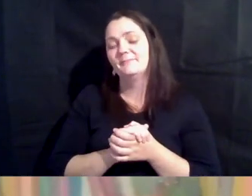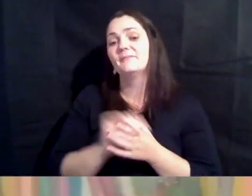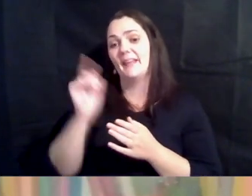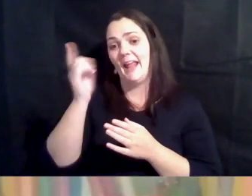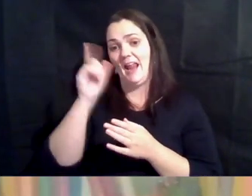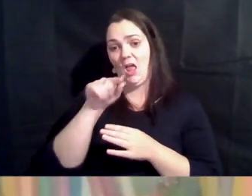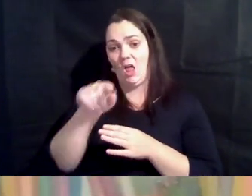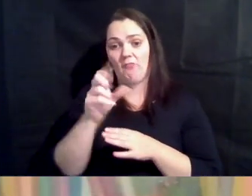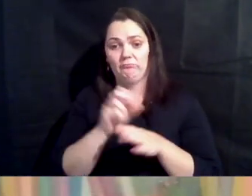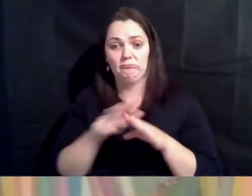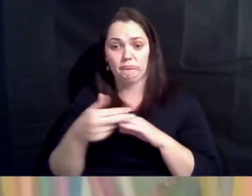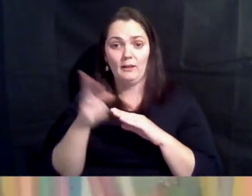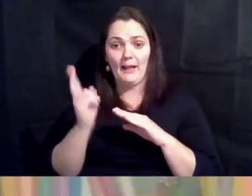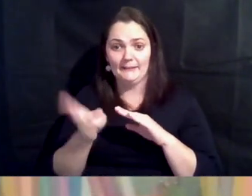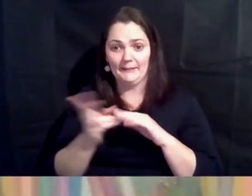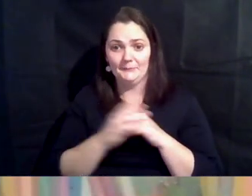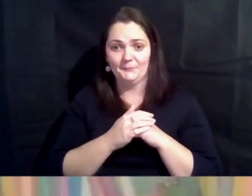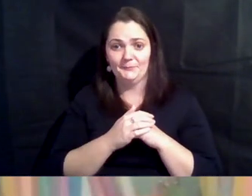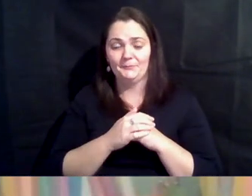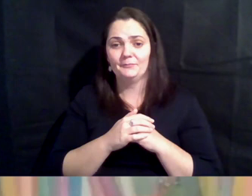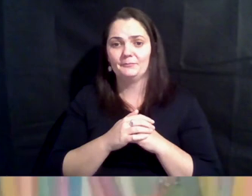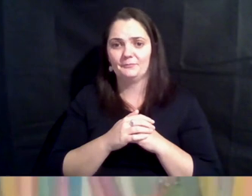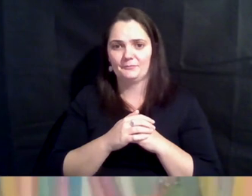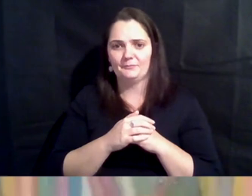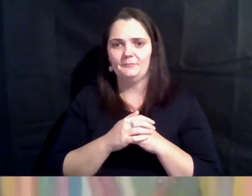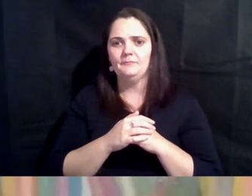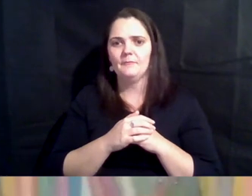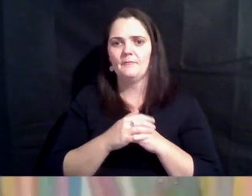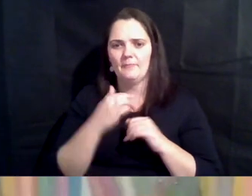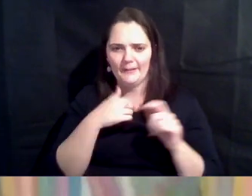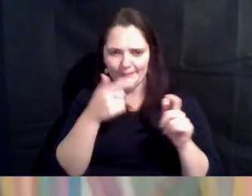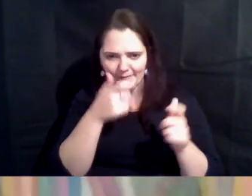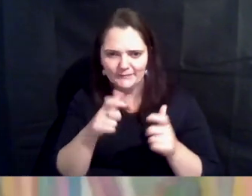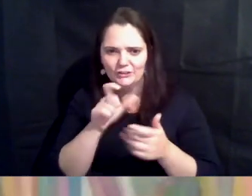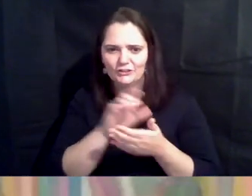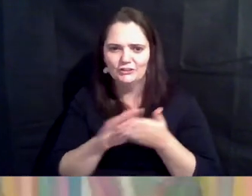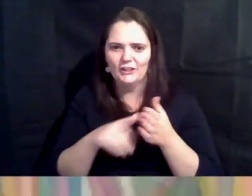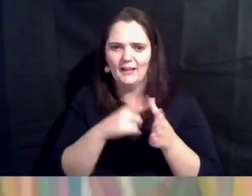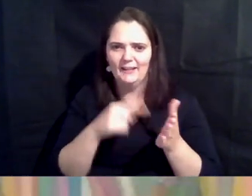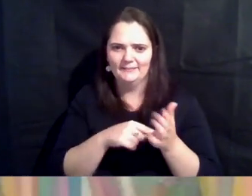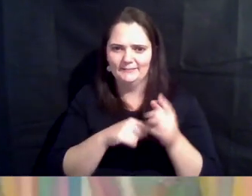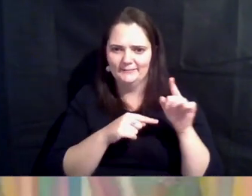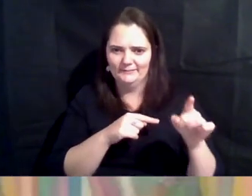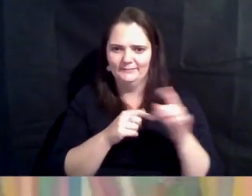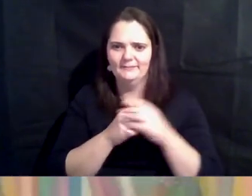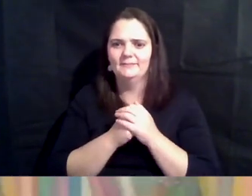And I'm just going to scan my eye on this little chit chat here because there's been some pretty fun points. Love that ransom letter chat.